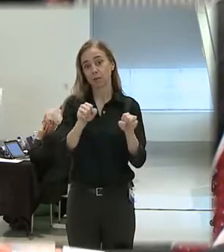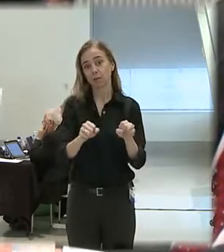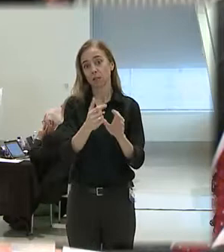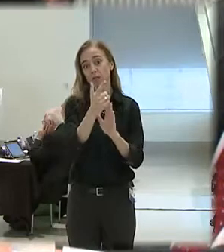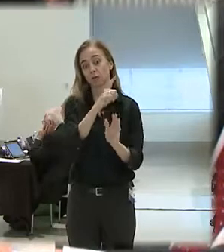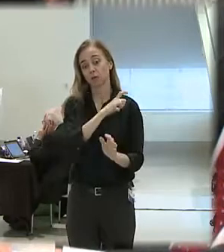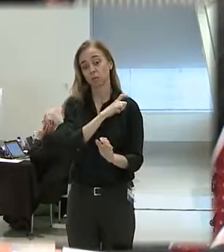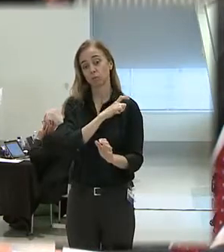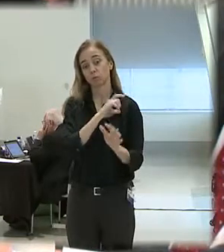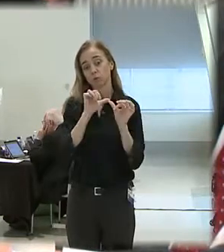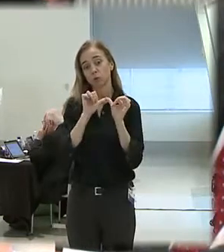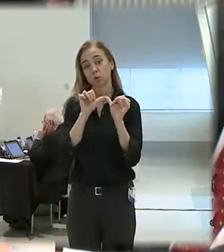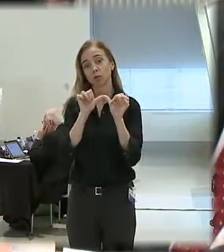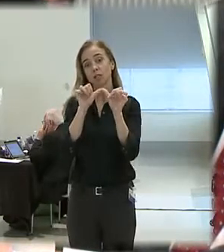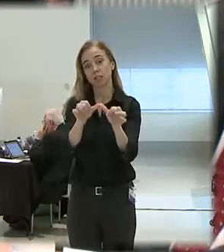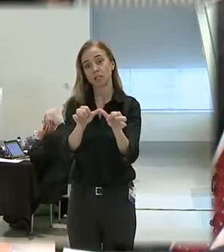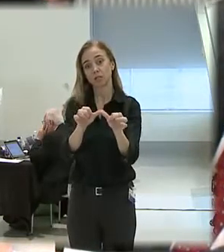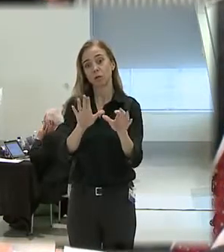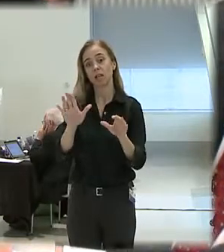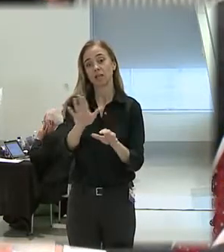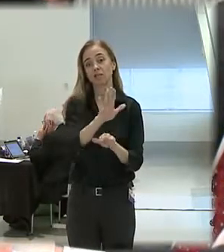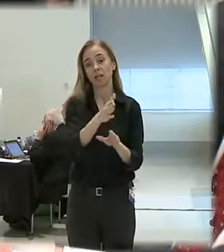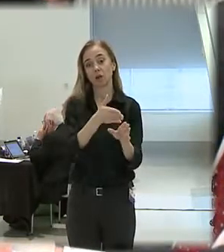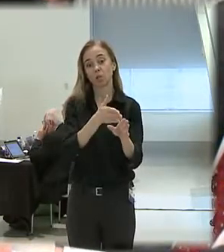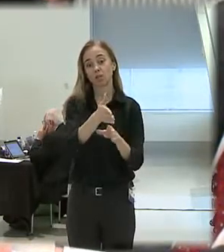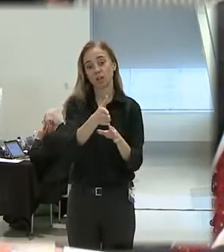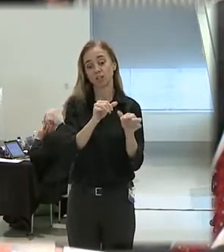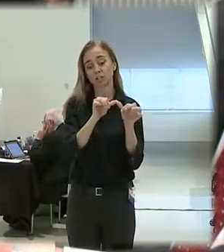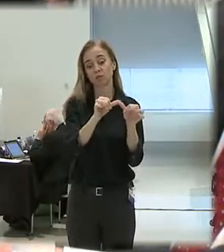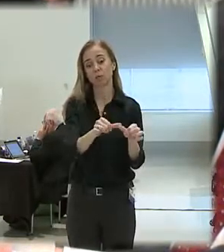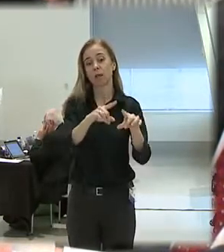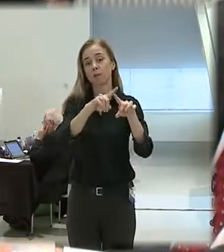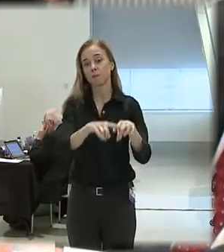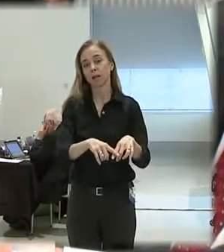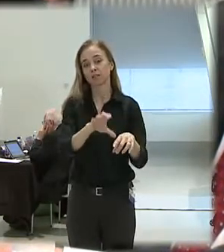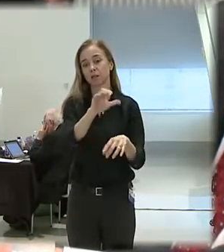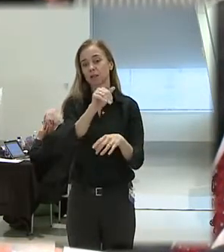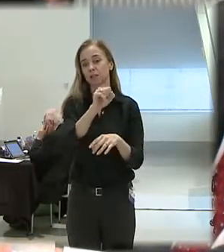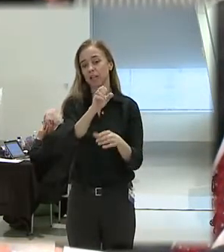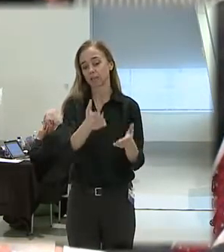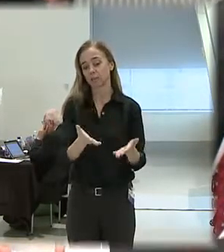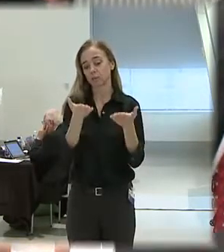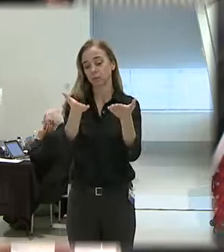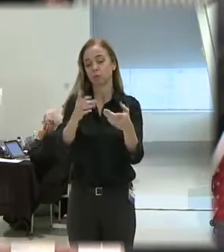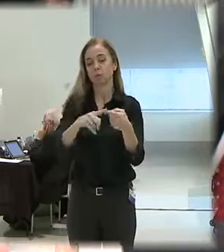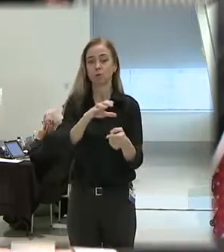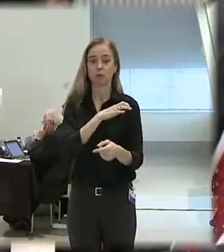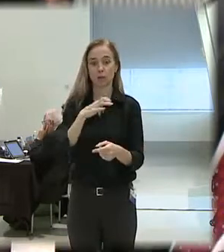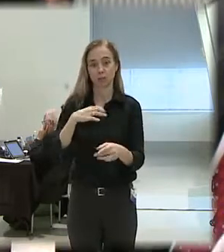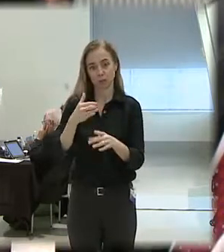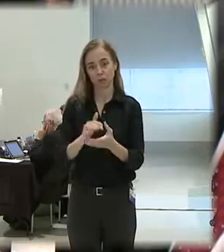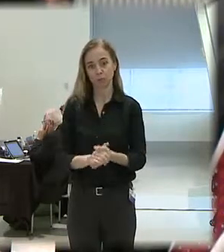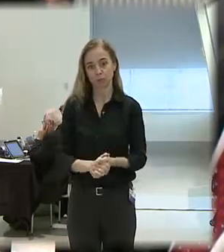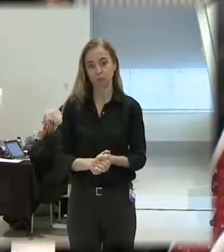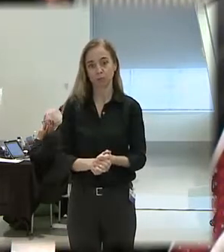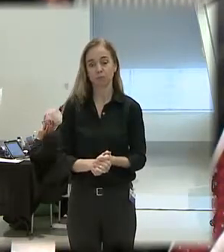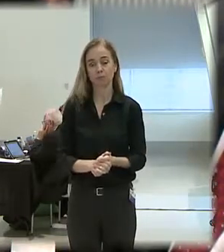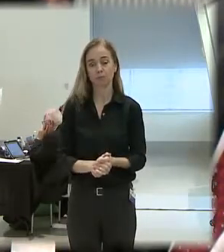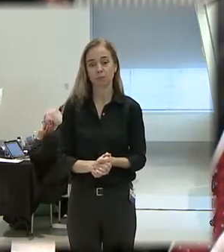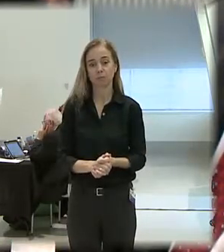officers to continue in their profession in our state based upon cases that were presented to our commission. So I